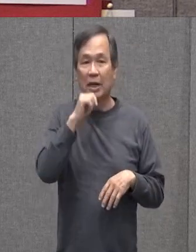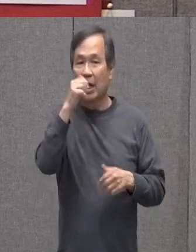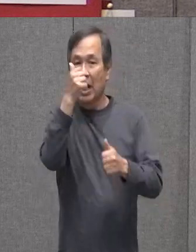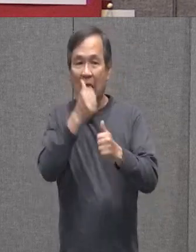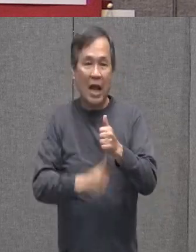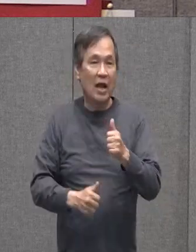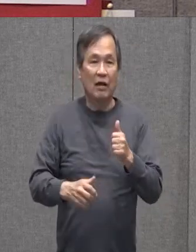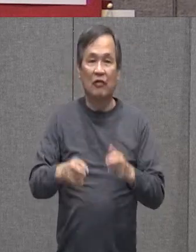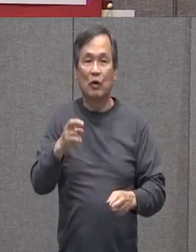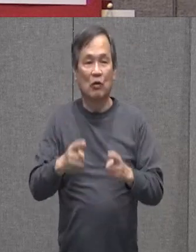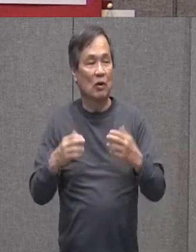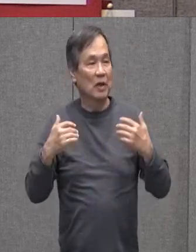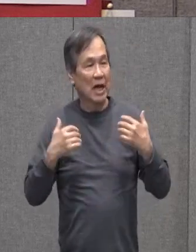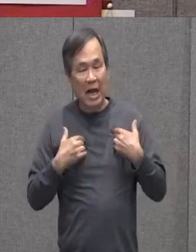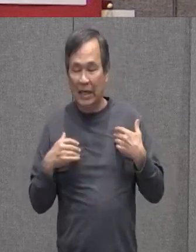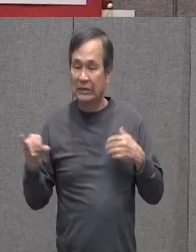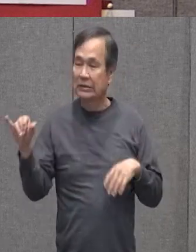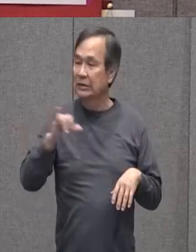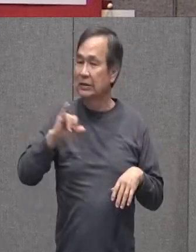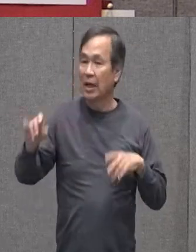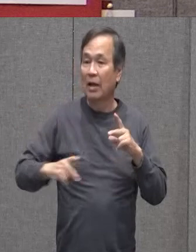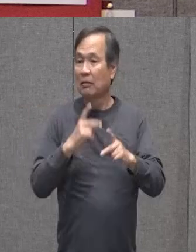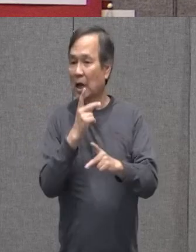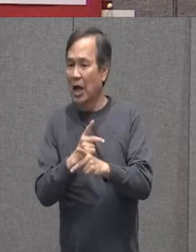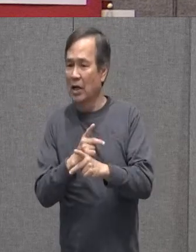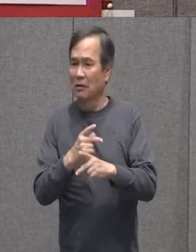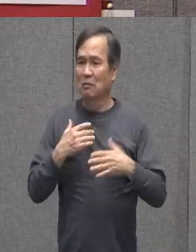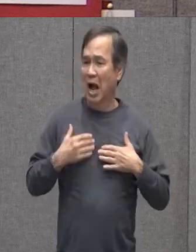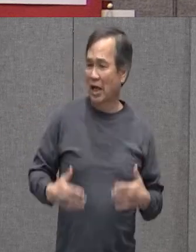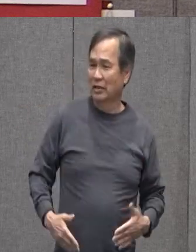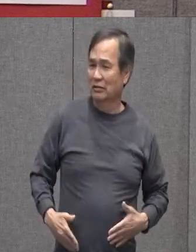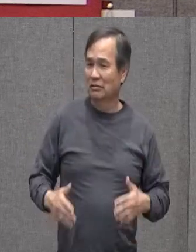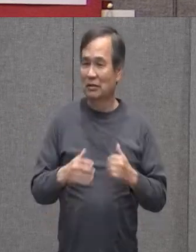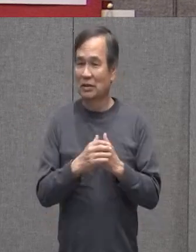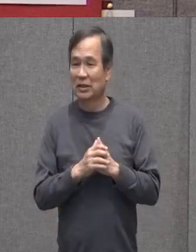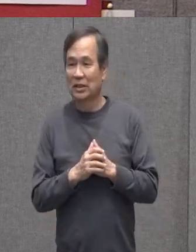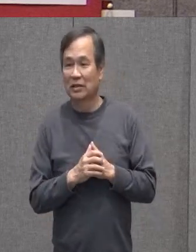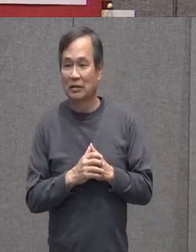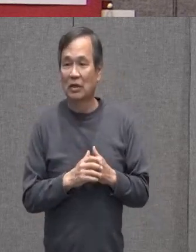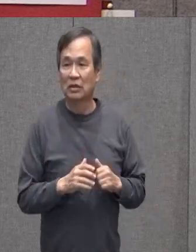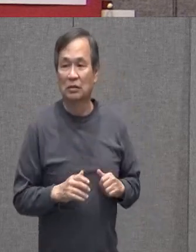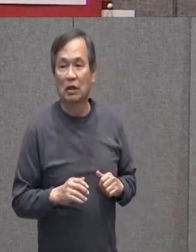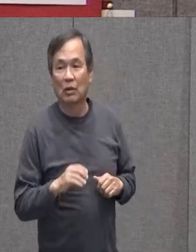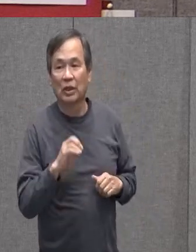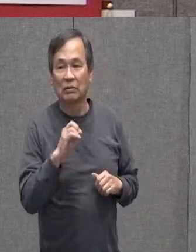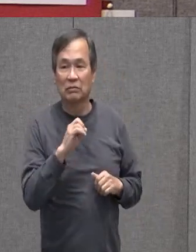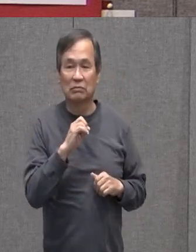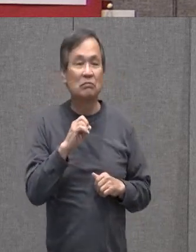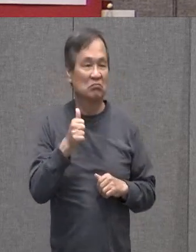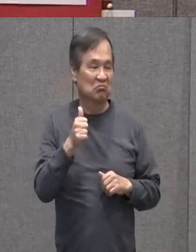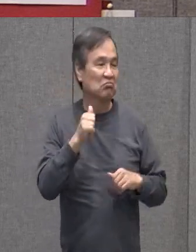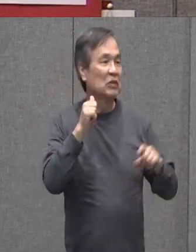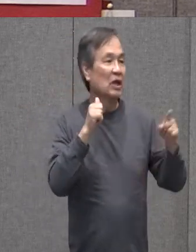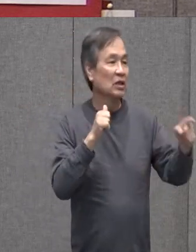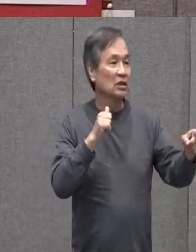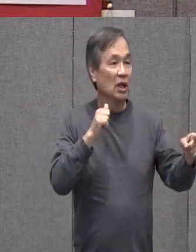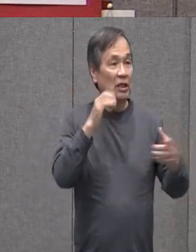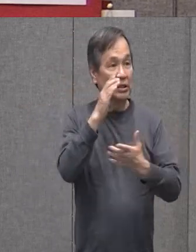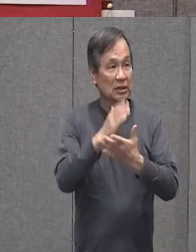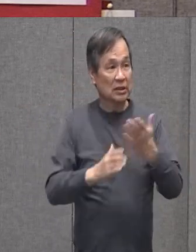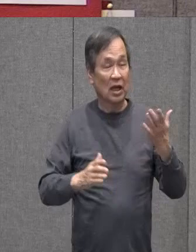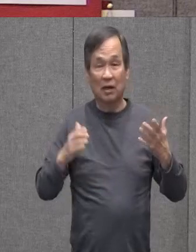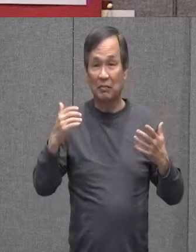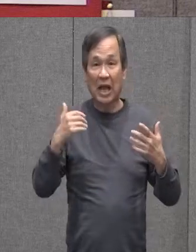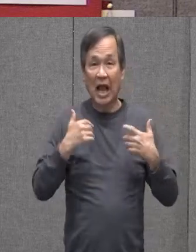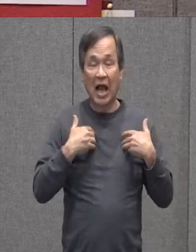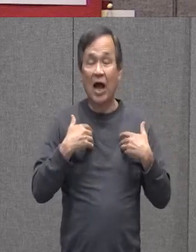though. Some robots just look just like an arm. There's a robot that manufactures cars that just goes up and down